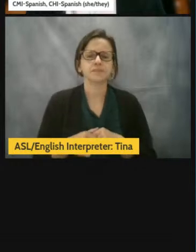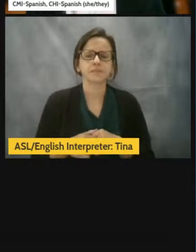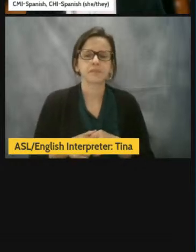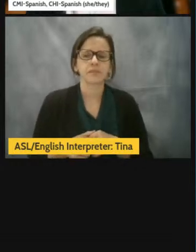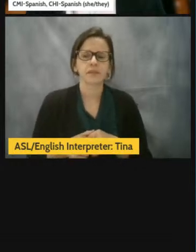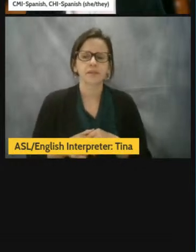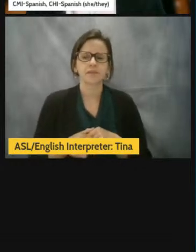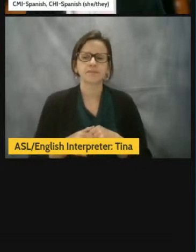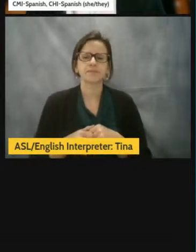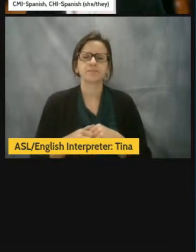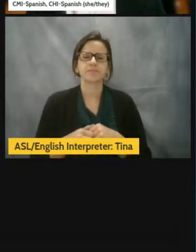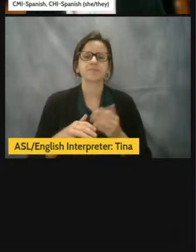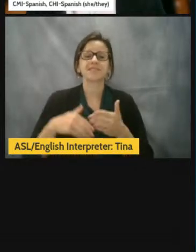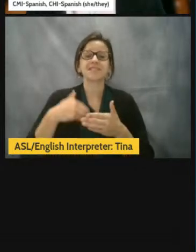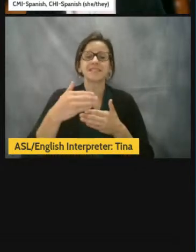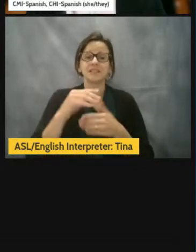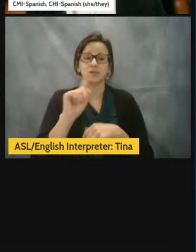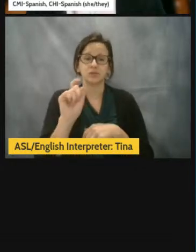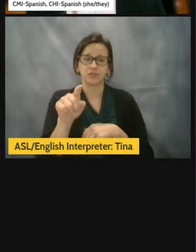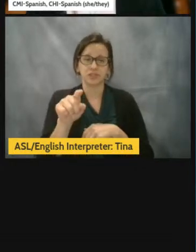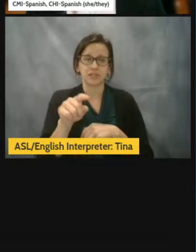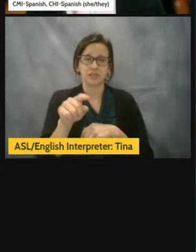that I asked was,